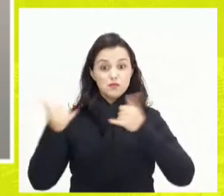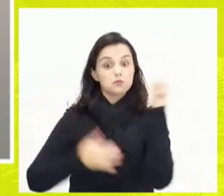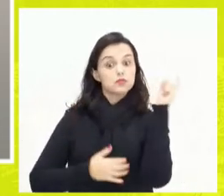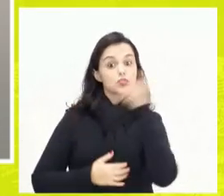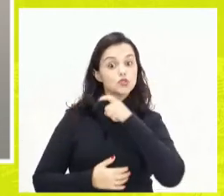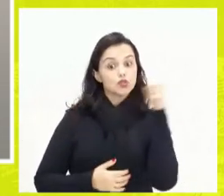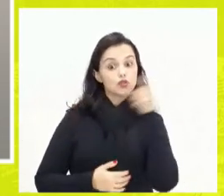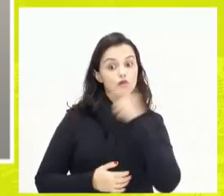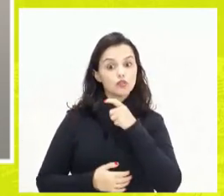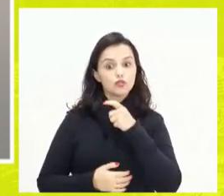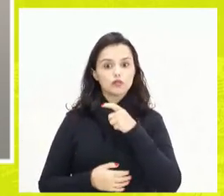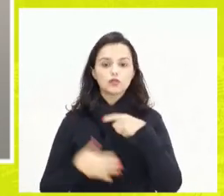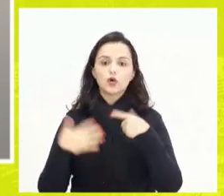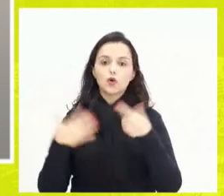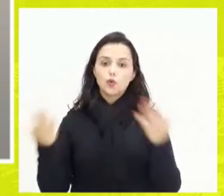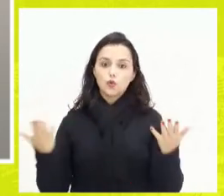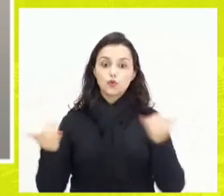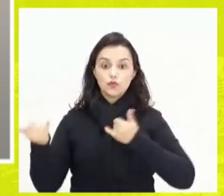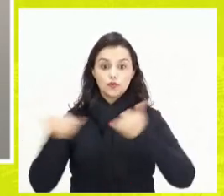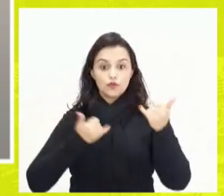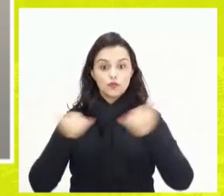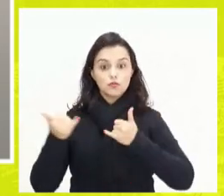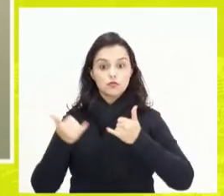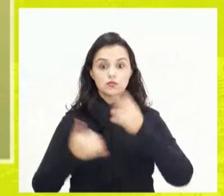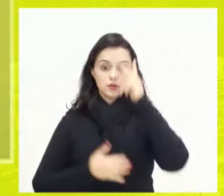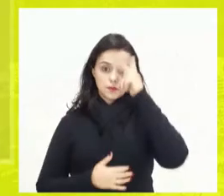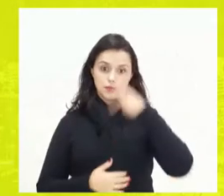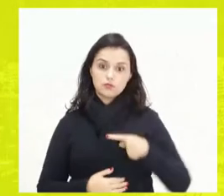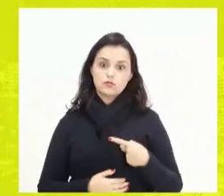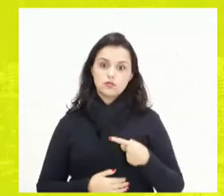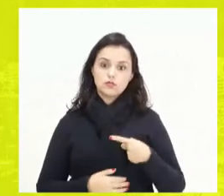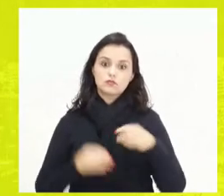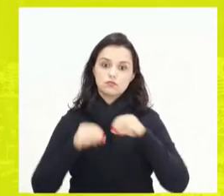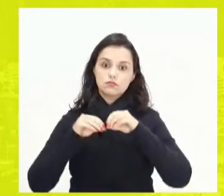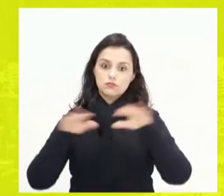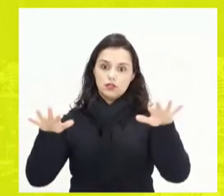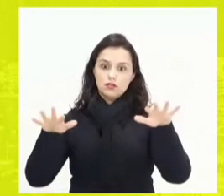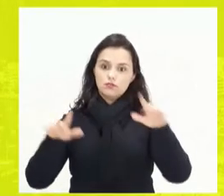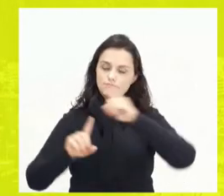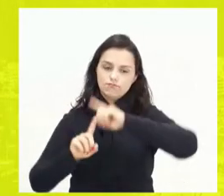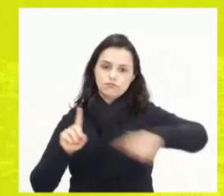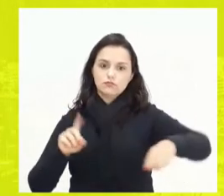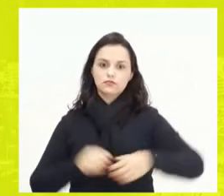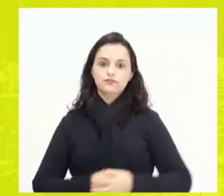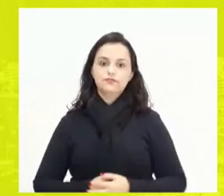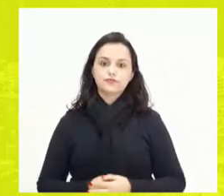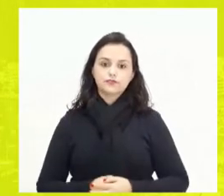information of sensitive information that can expose the lives of people